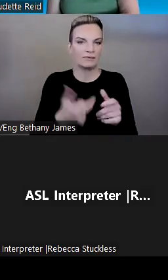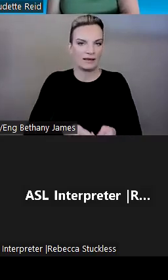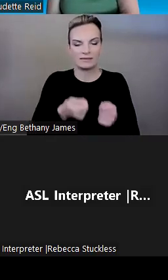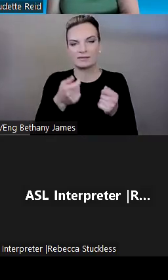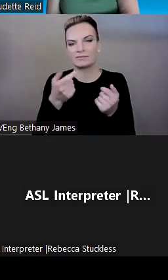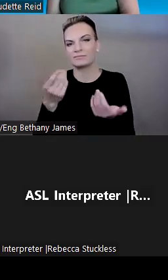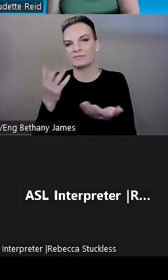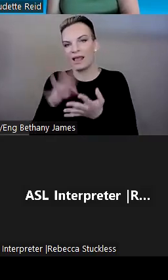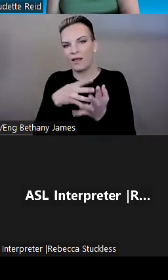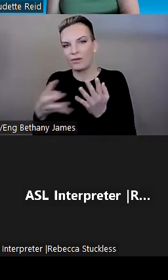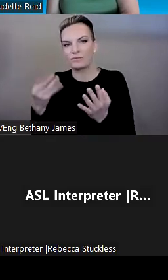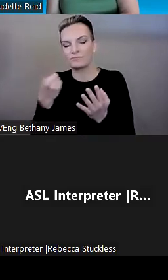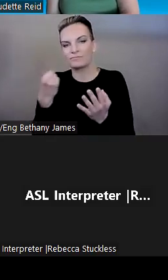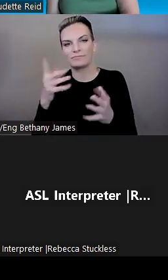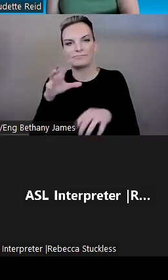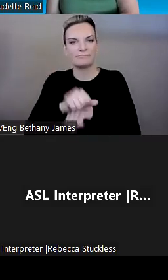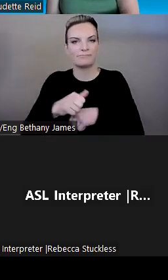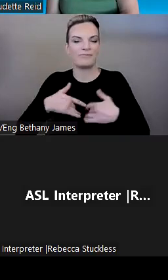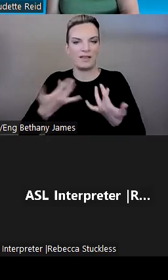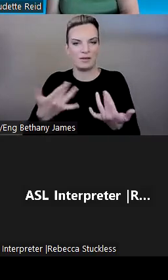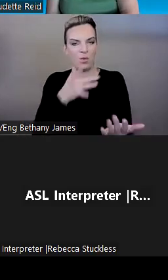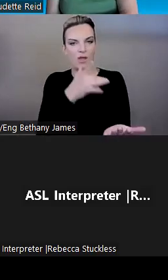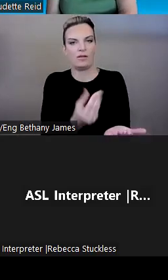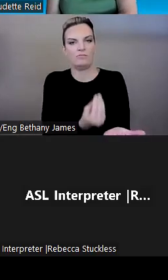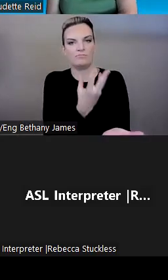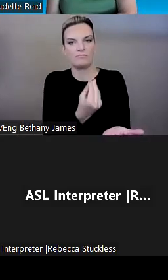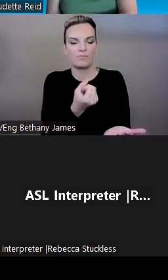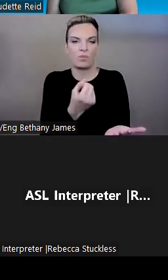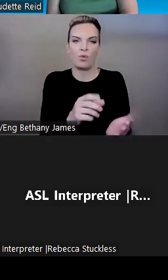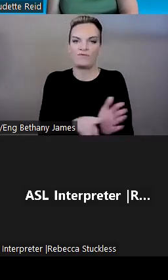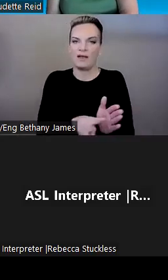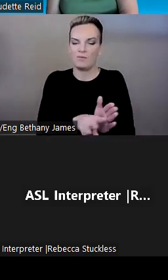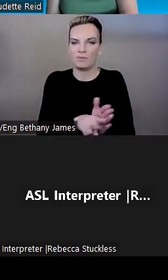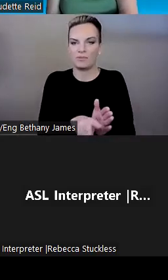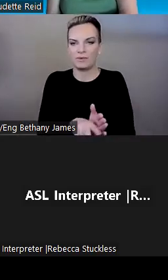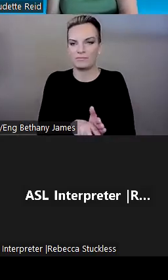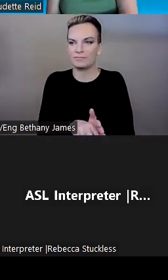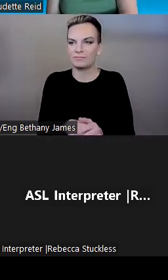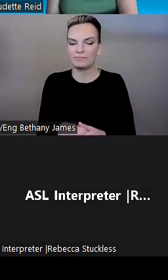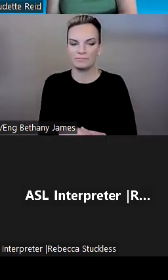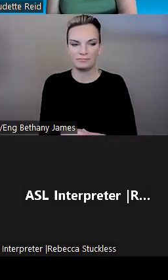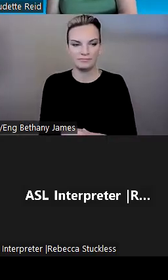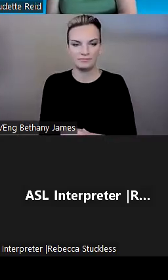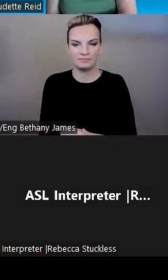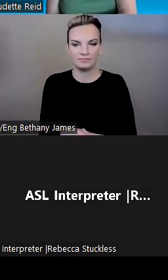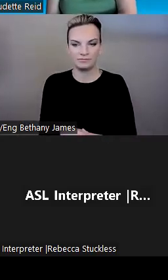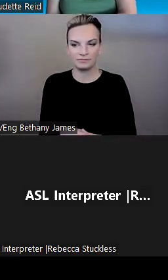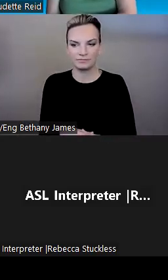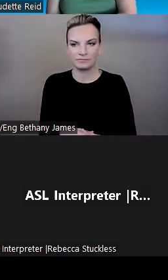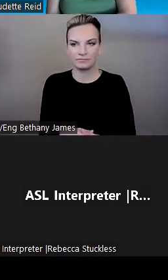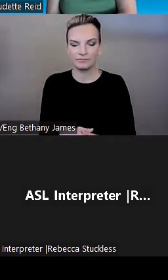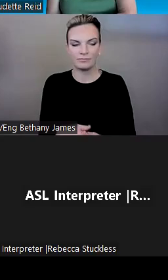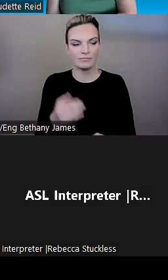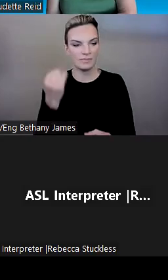text messages. And so that's a great way for people to know what's going on their phone, even if they can't hear